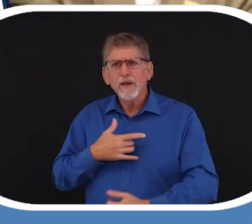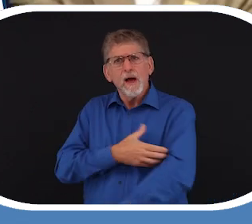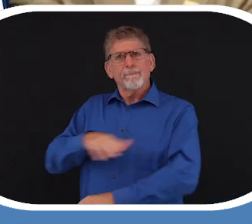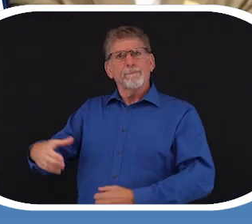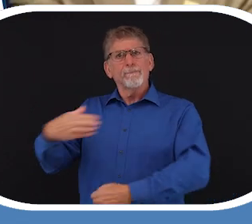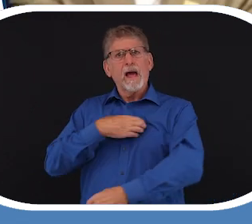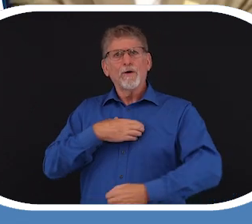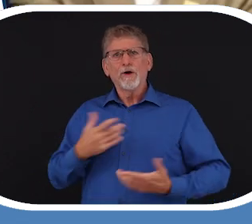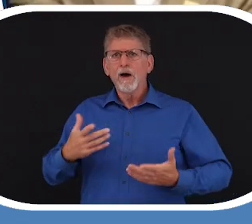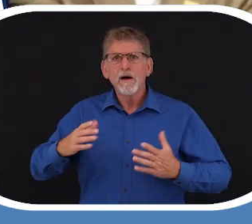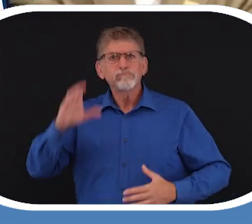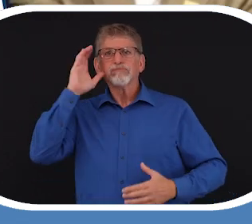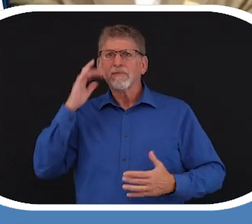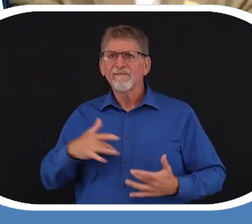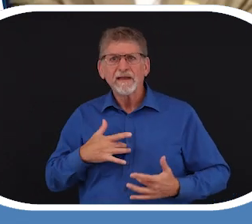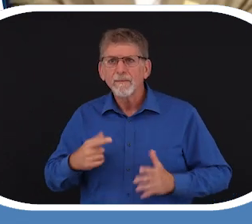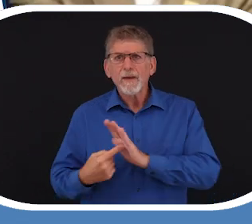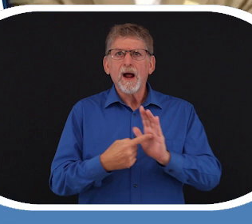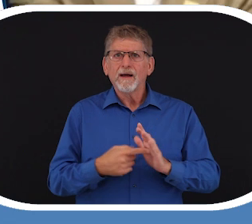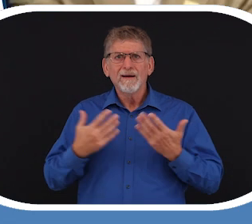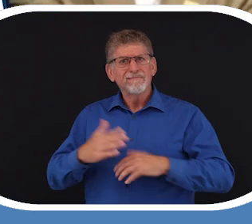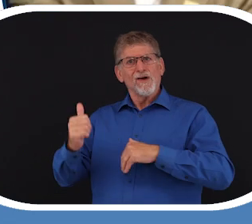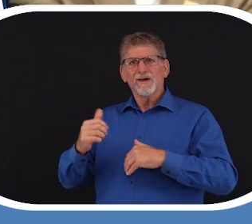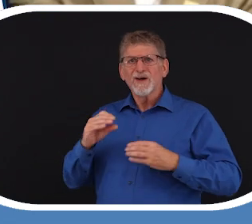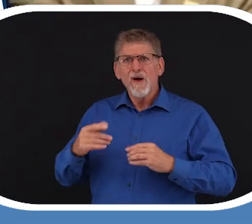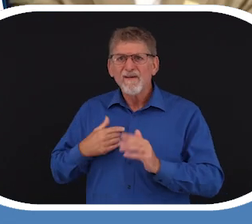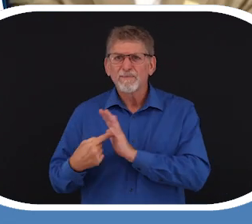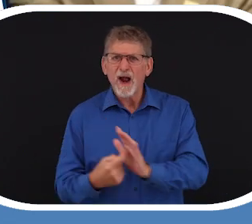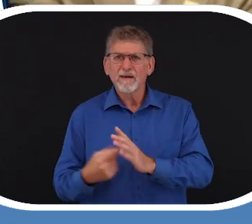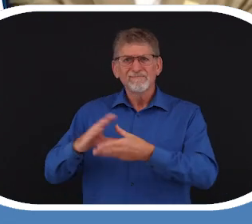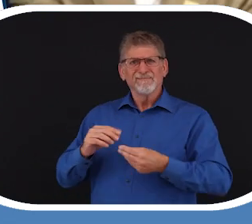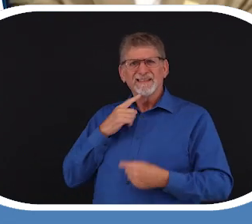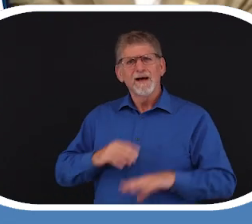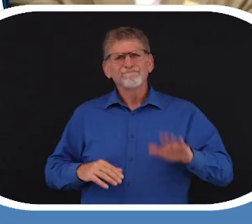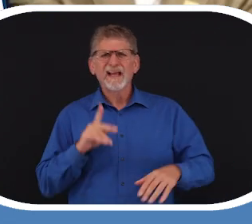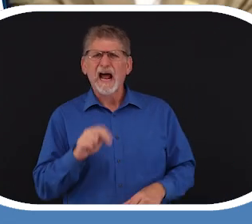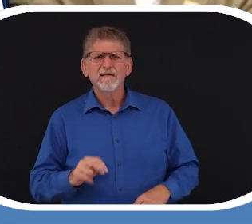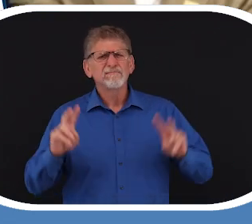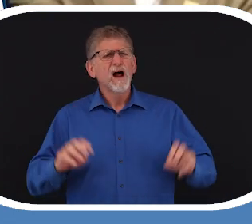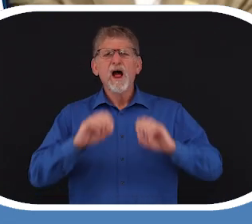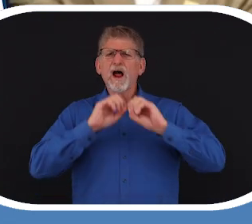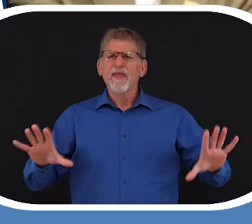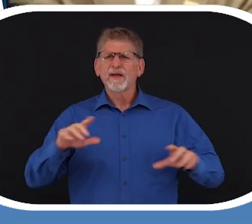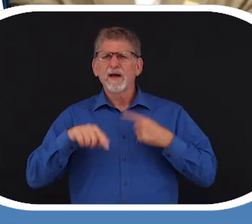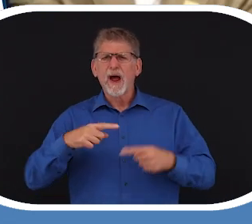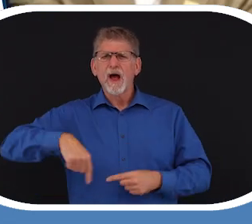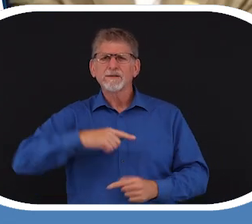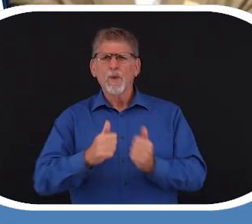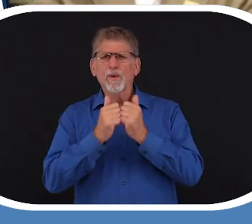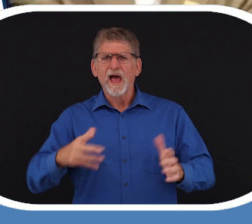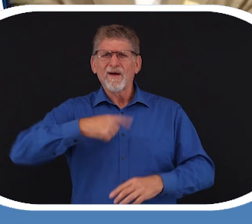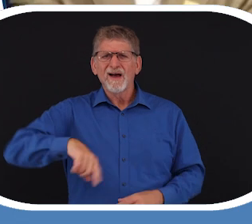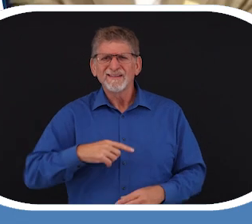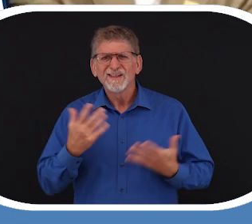we called for us, by us. They had a model that they said to me, Karriem, nothing about us without us. And the fact that we were engaging them as